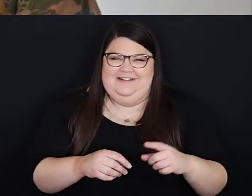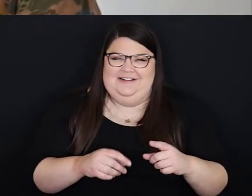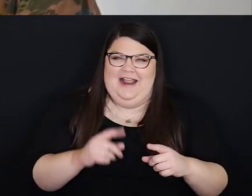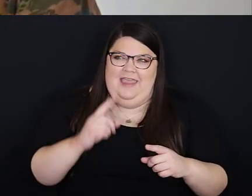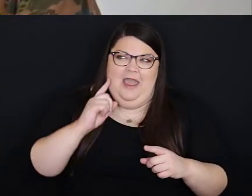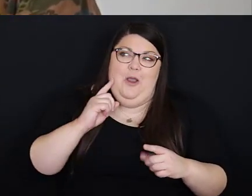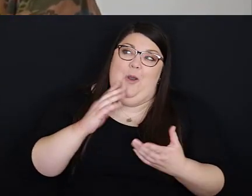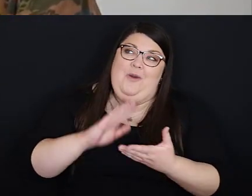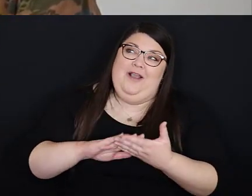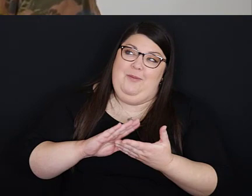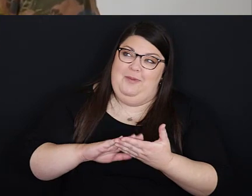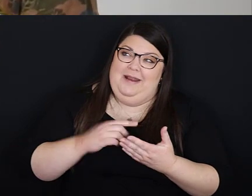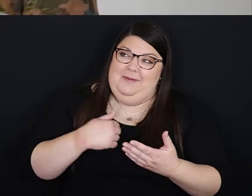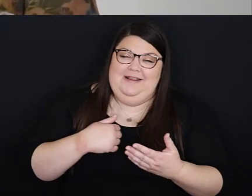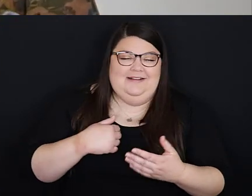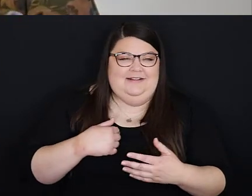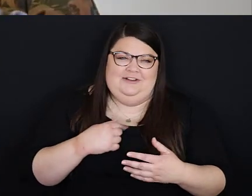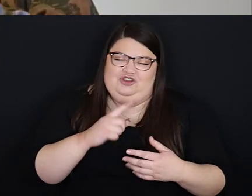comment.